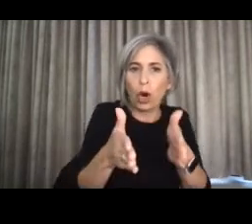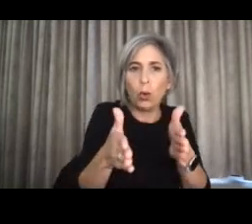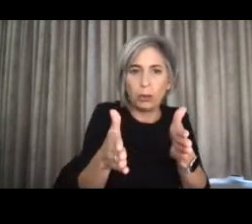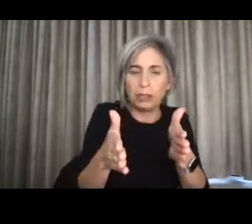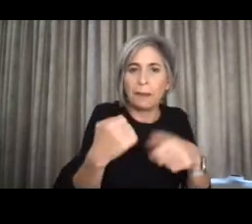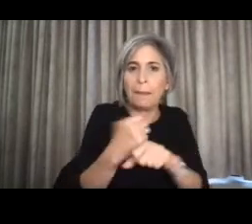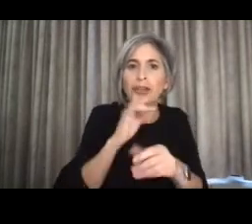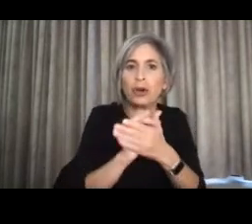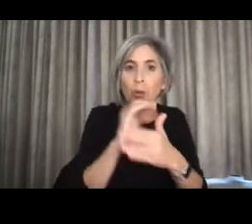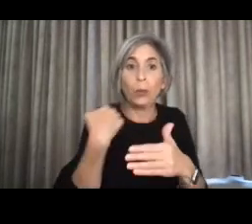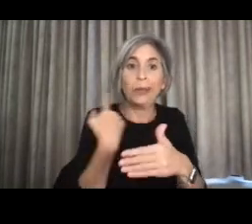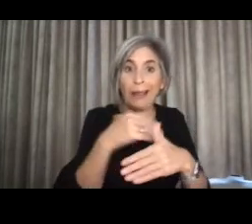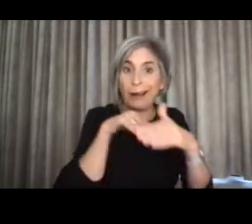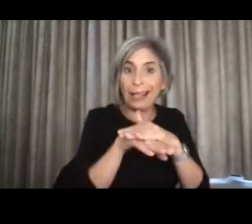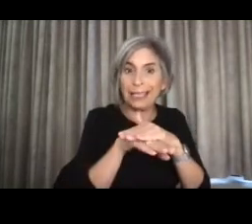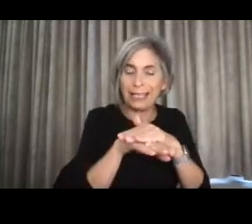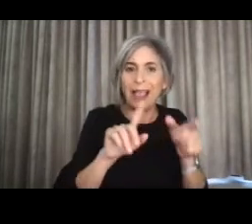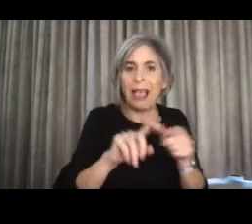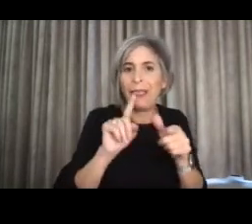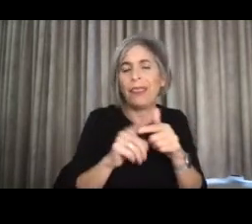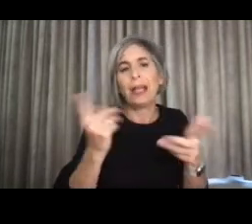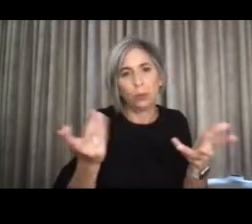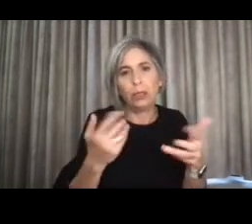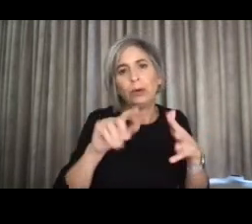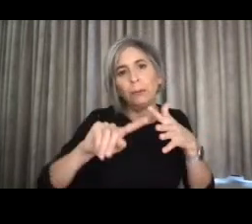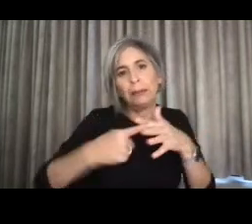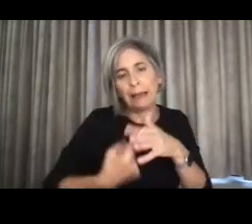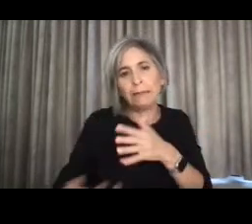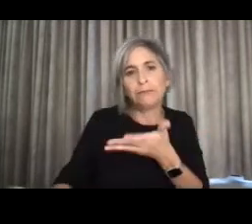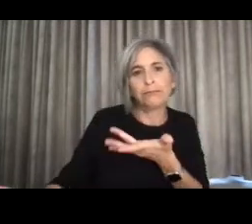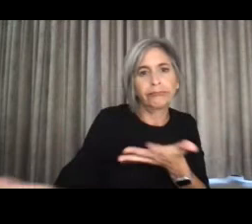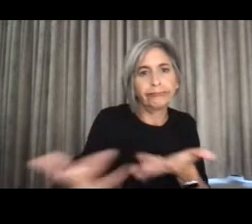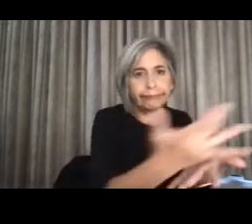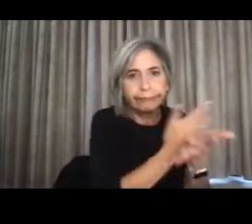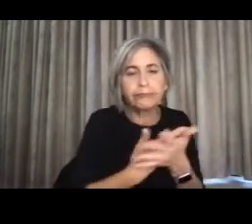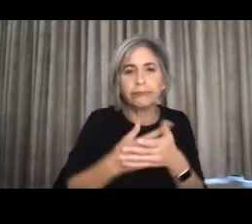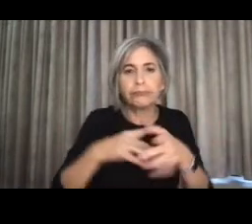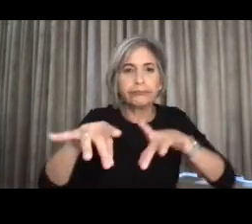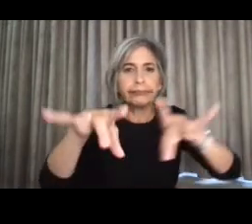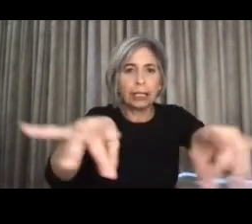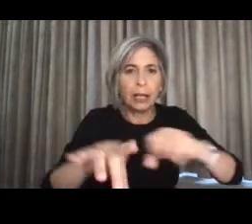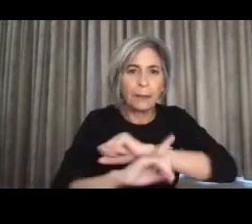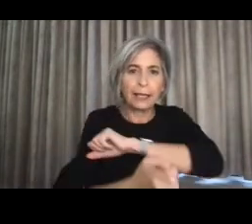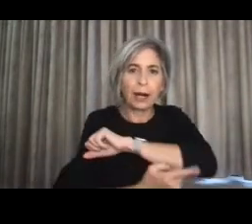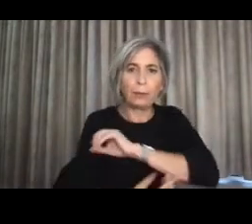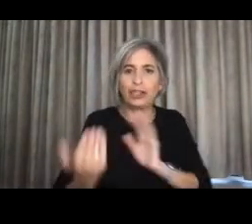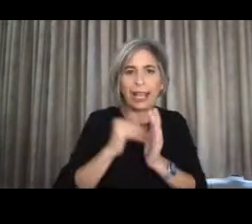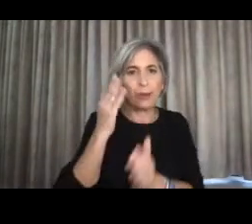accessible. And then after that, it would be to remove the garbage and pick up garbage.